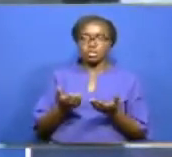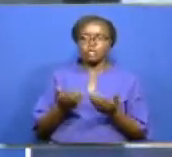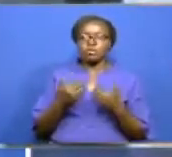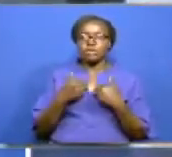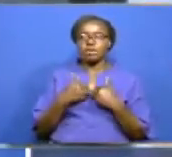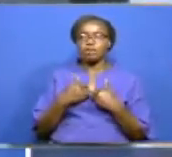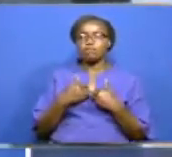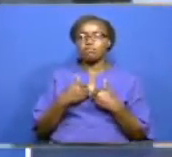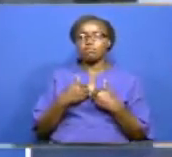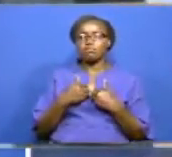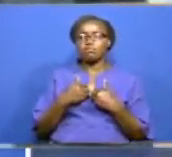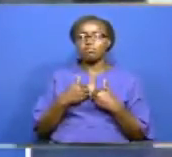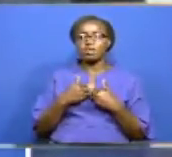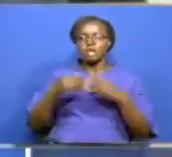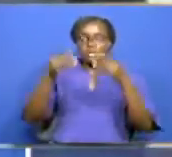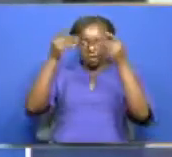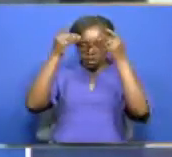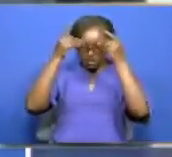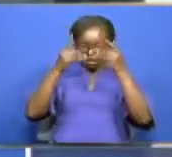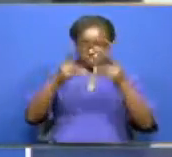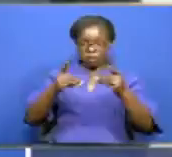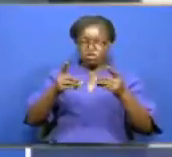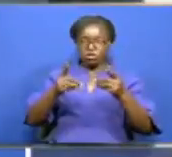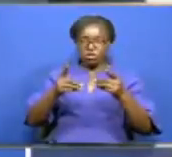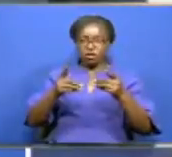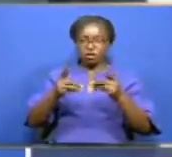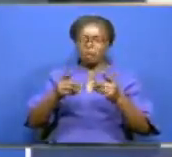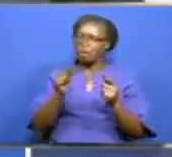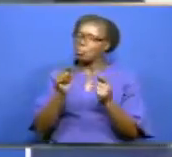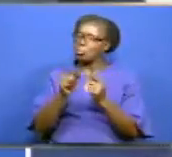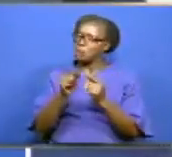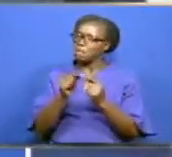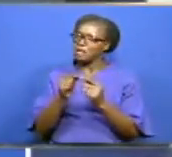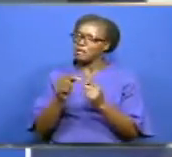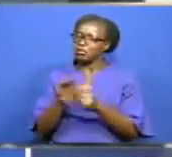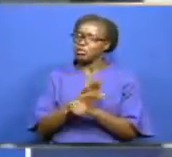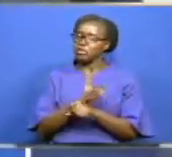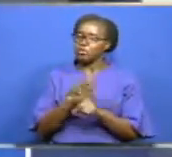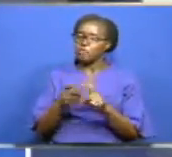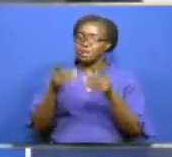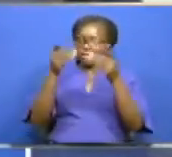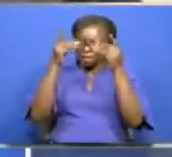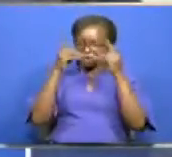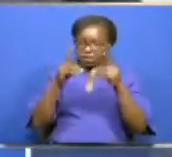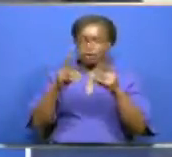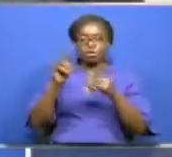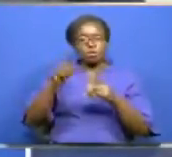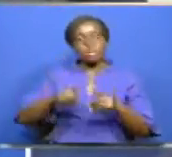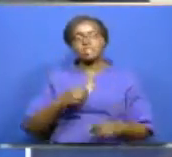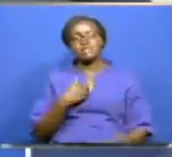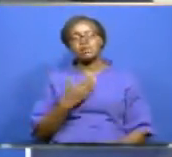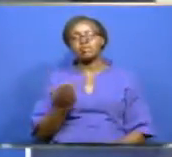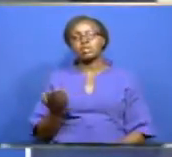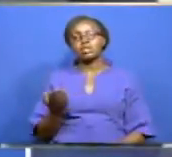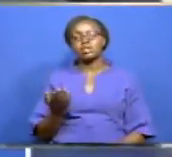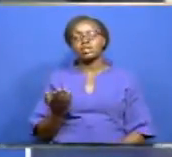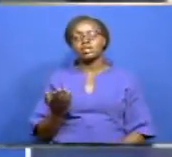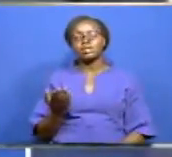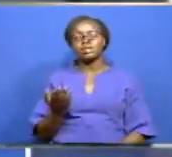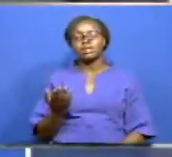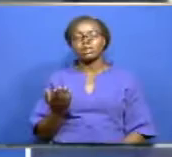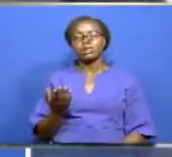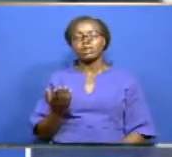have to make a decision. It may be a painful one, but it is the decision that can be made. That is